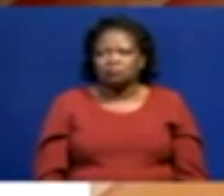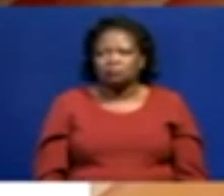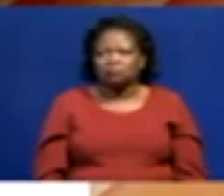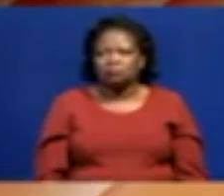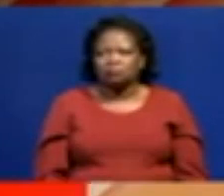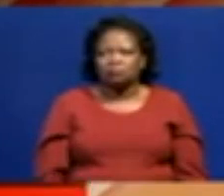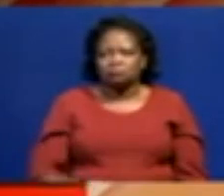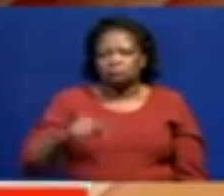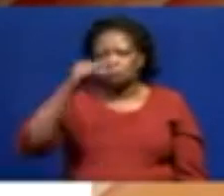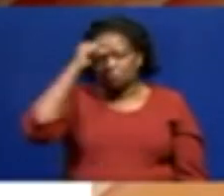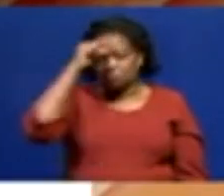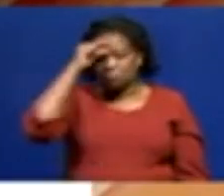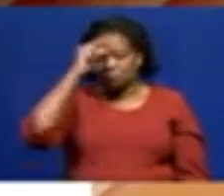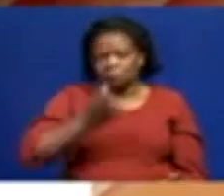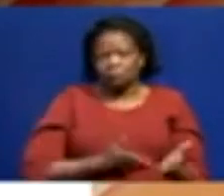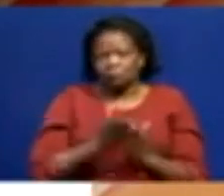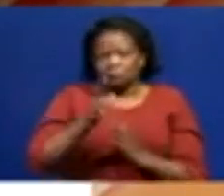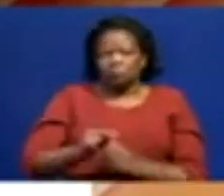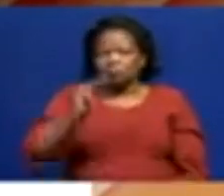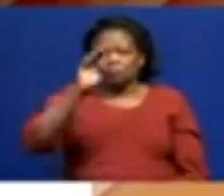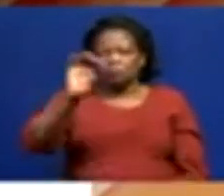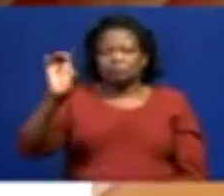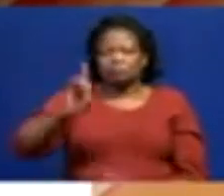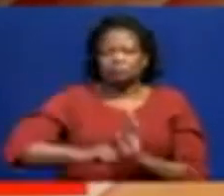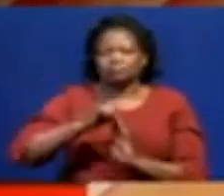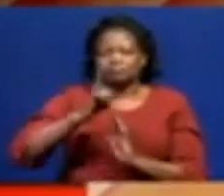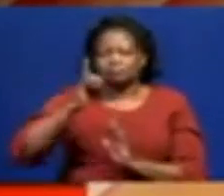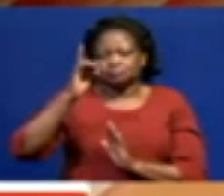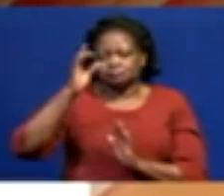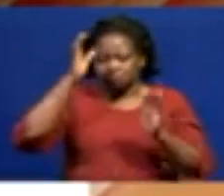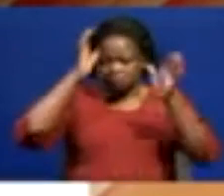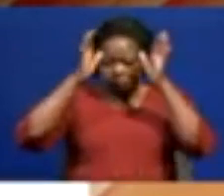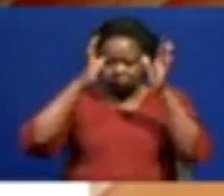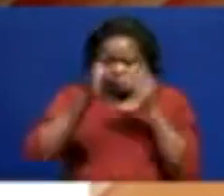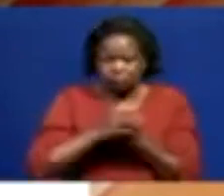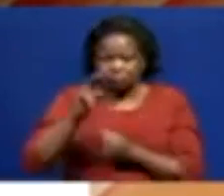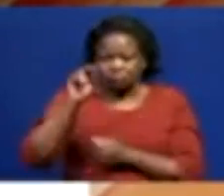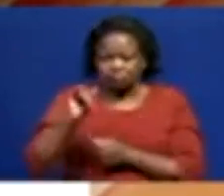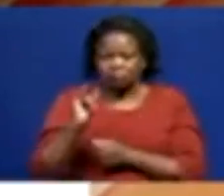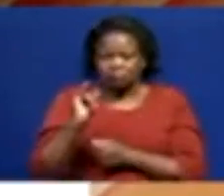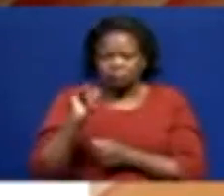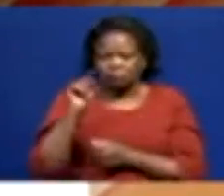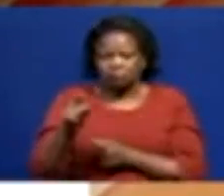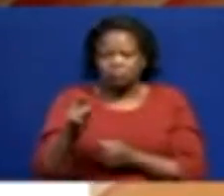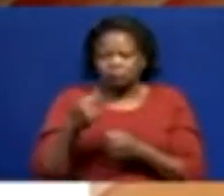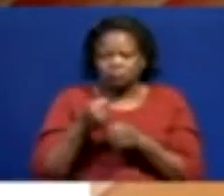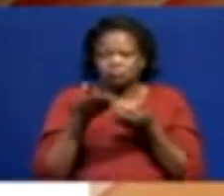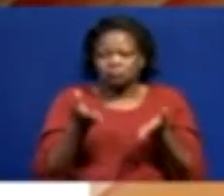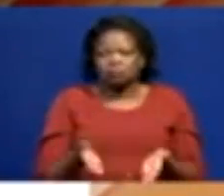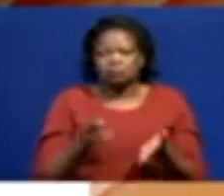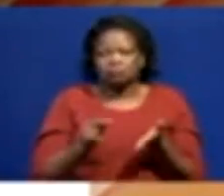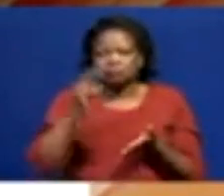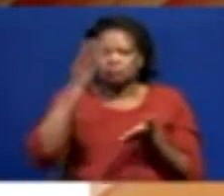Now, the government, through the Northeastern Development Initiative, NEDI, is in the process of modernizing the northern part